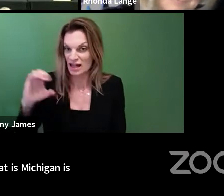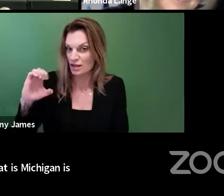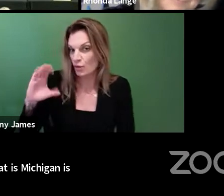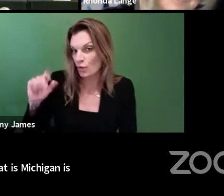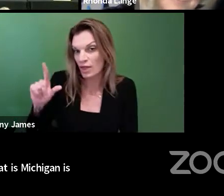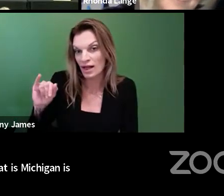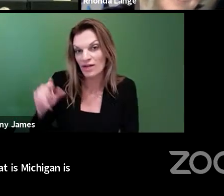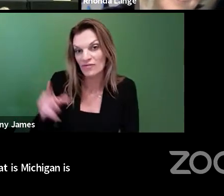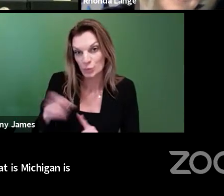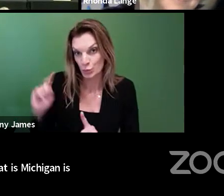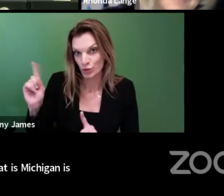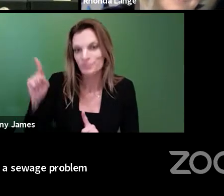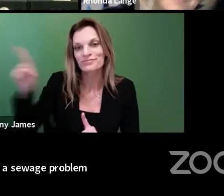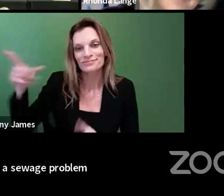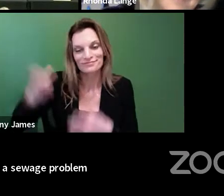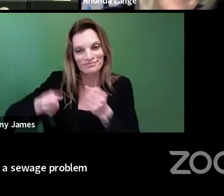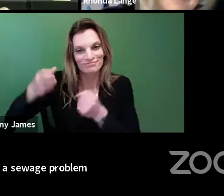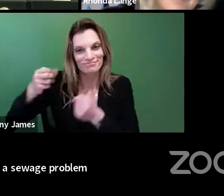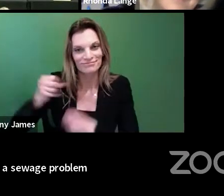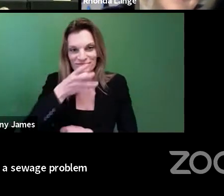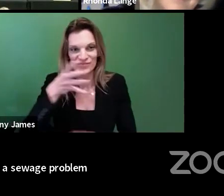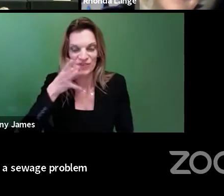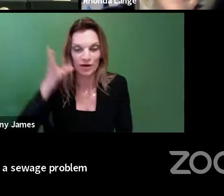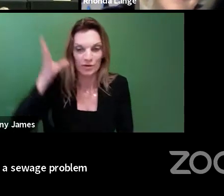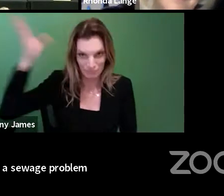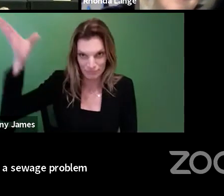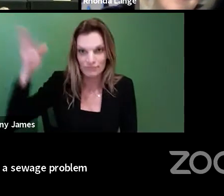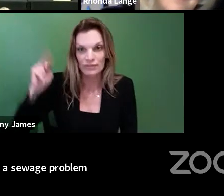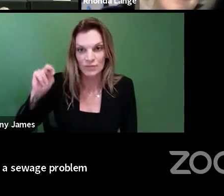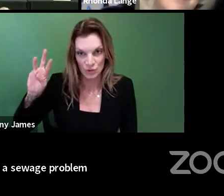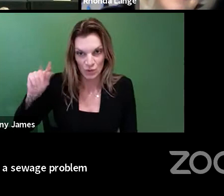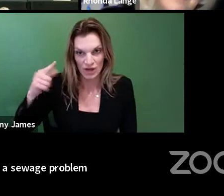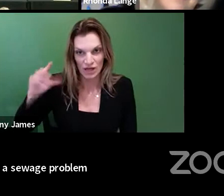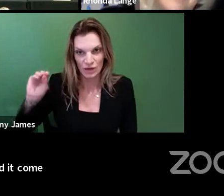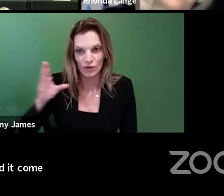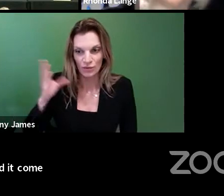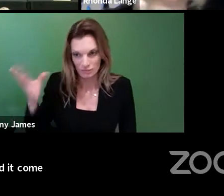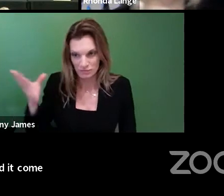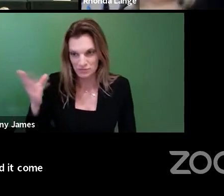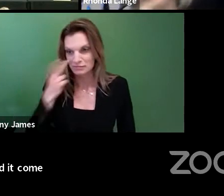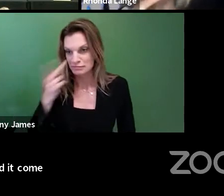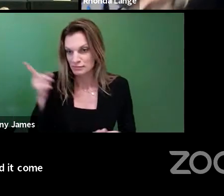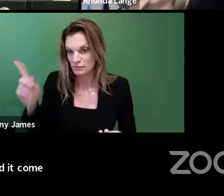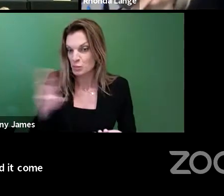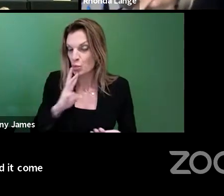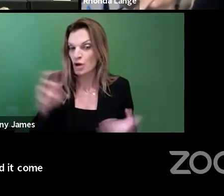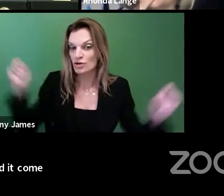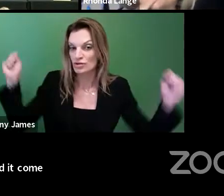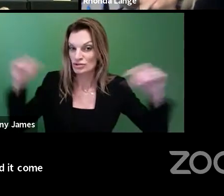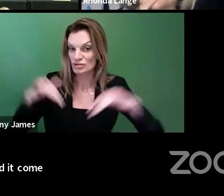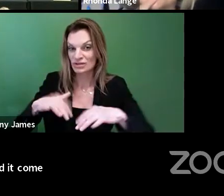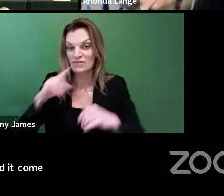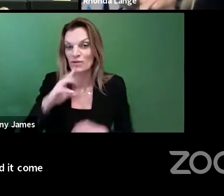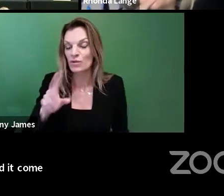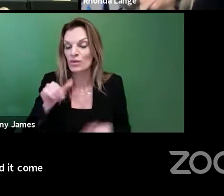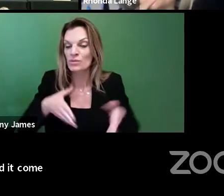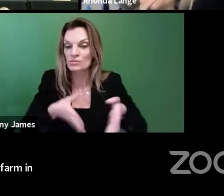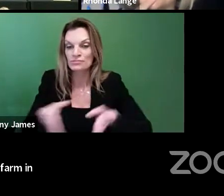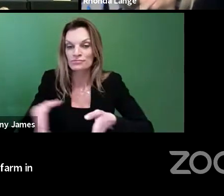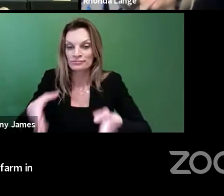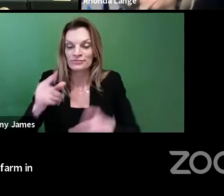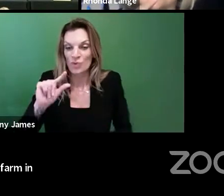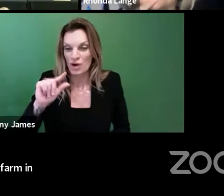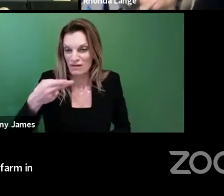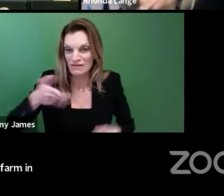from? A large dairy farm in Newaygo County. When you look at the watershed for the Grand River that goes through Grand